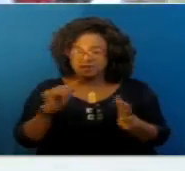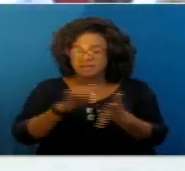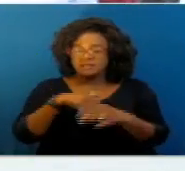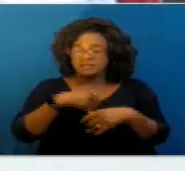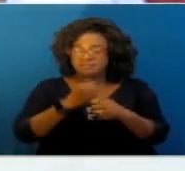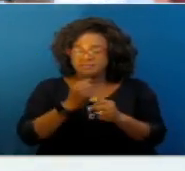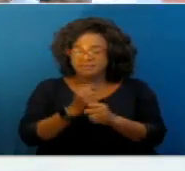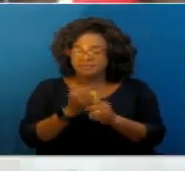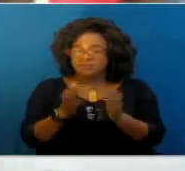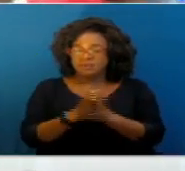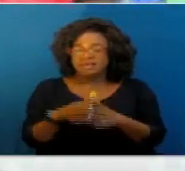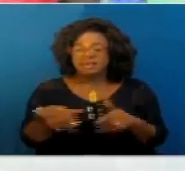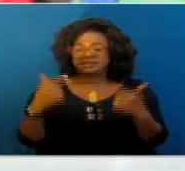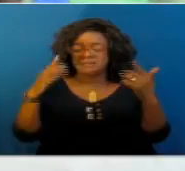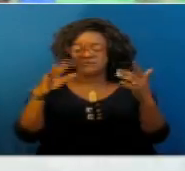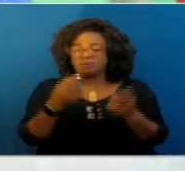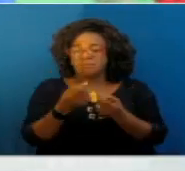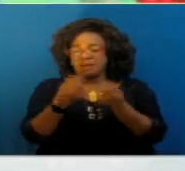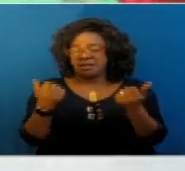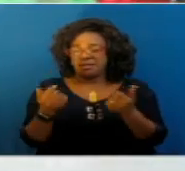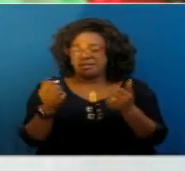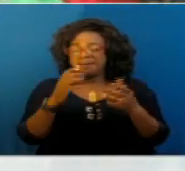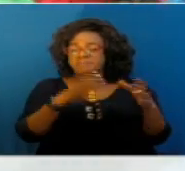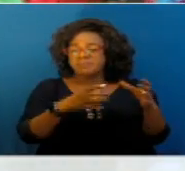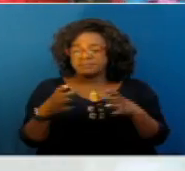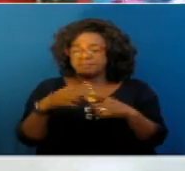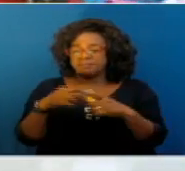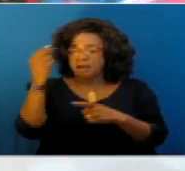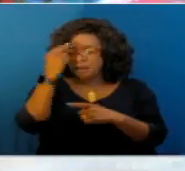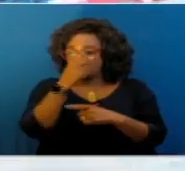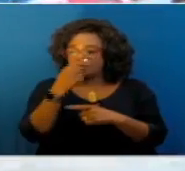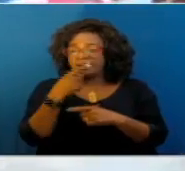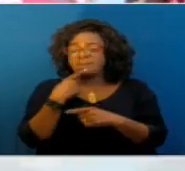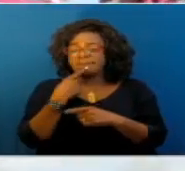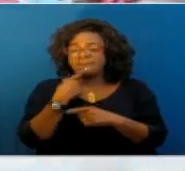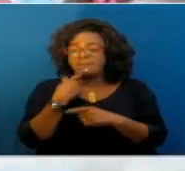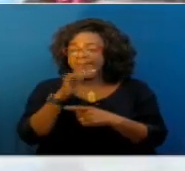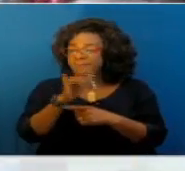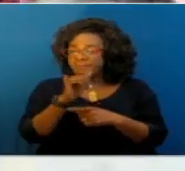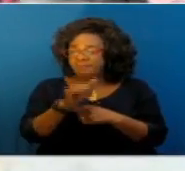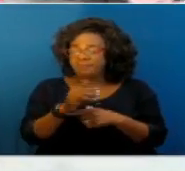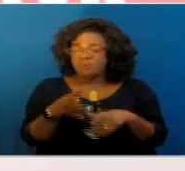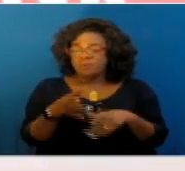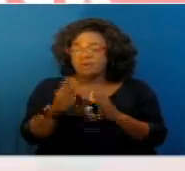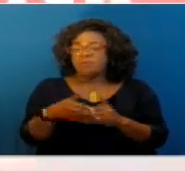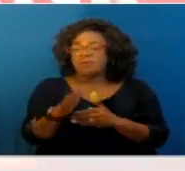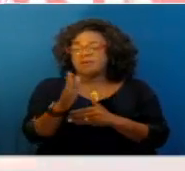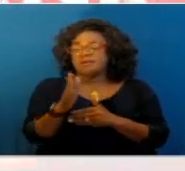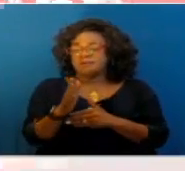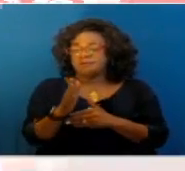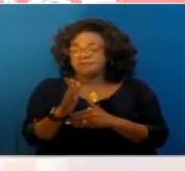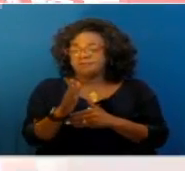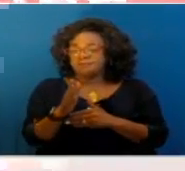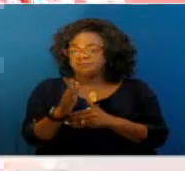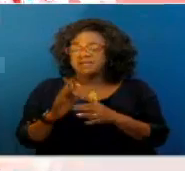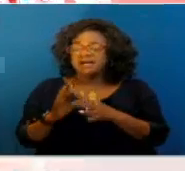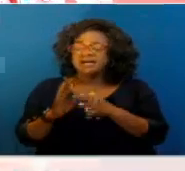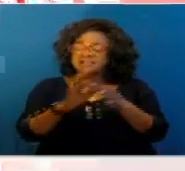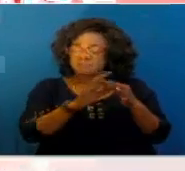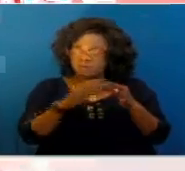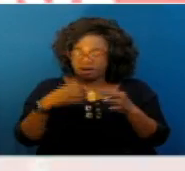met with criticism from affiliate parties, but Karua maintains that is the way to go. Azimio iko na